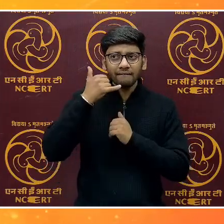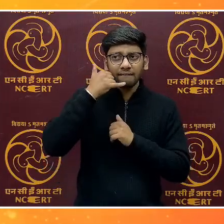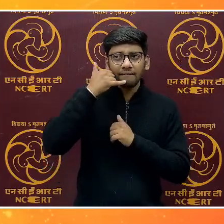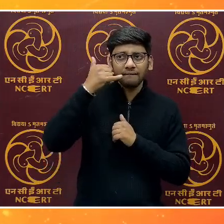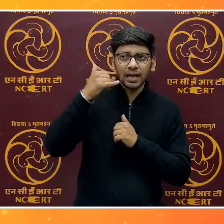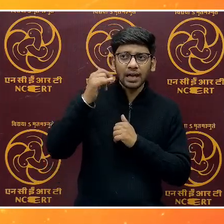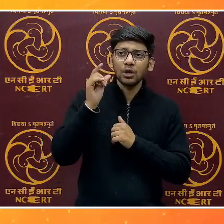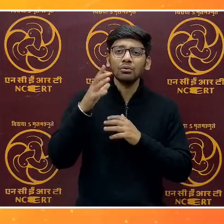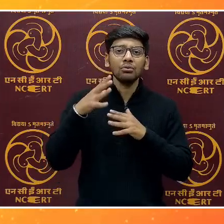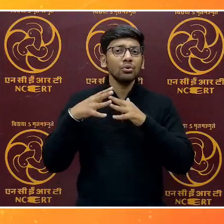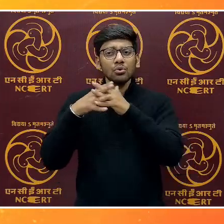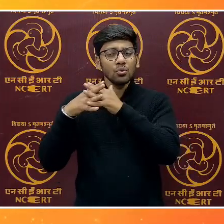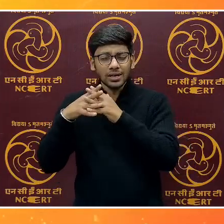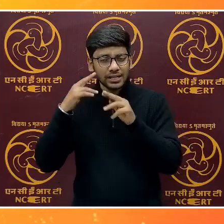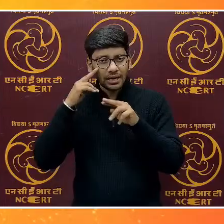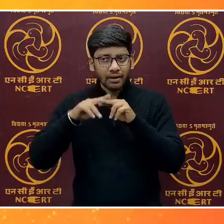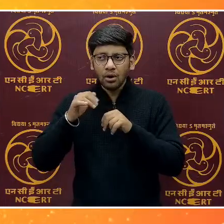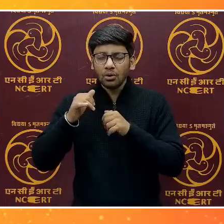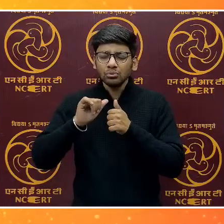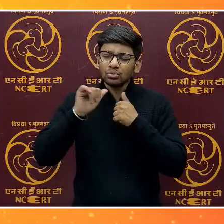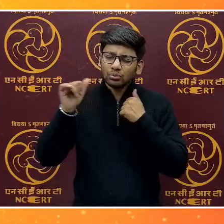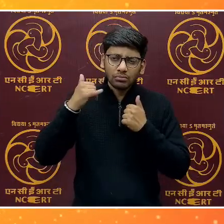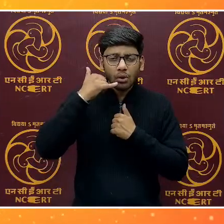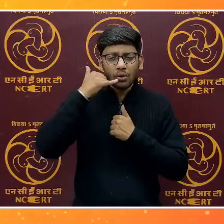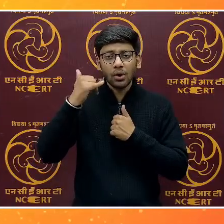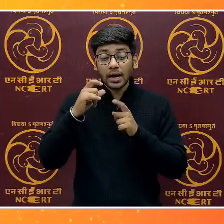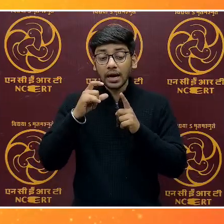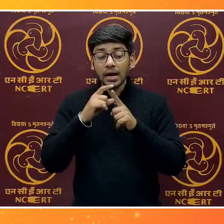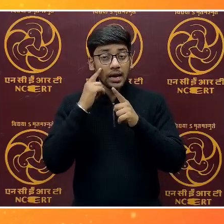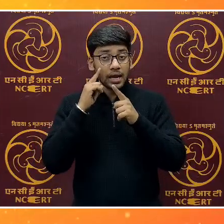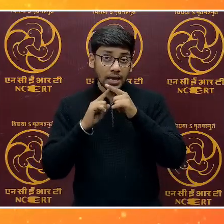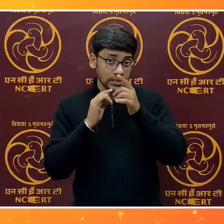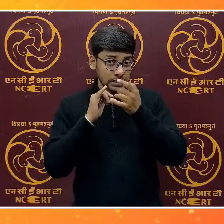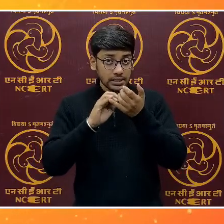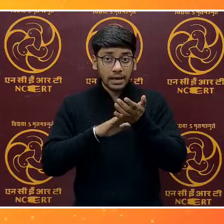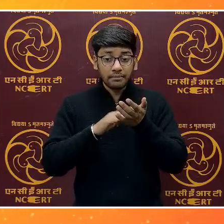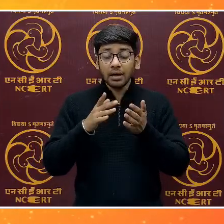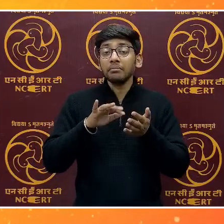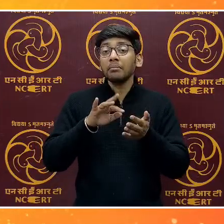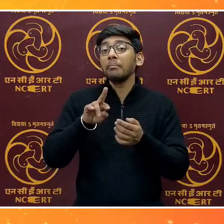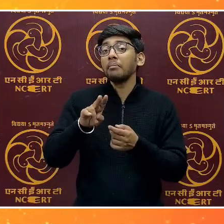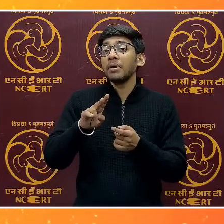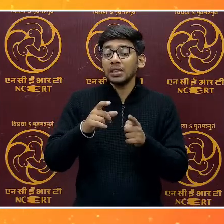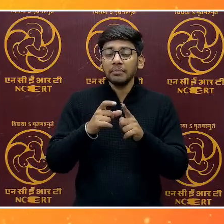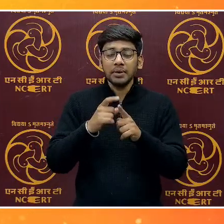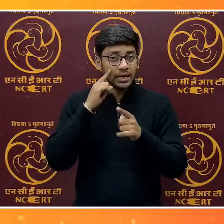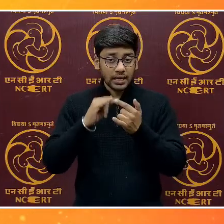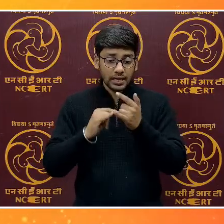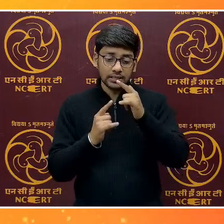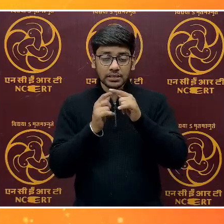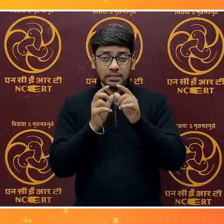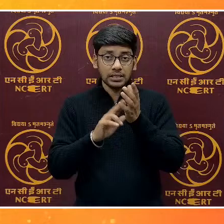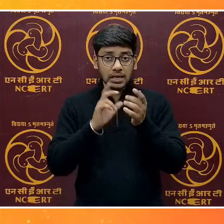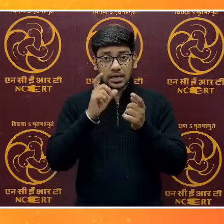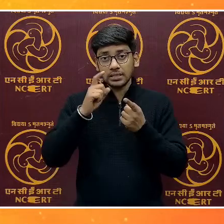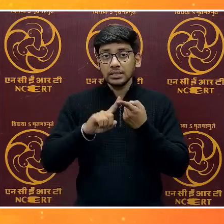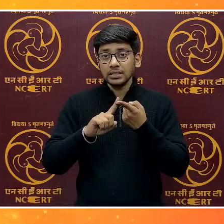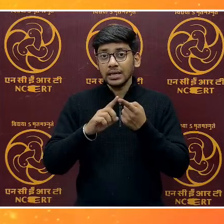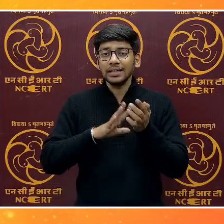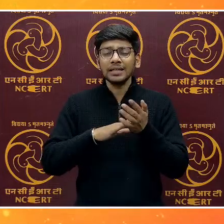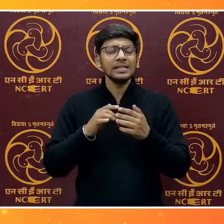in the USA maybe. Yes. So distant word signifies distance. Distance. Yeah. Right. And it may not be necessarily through